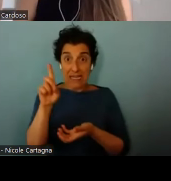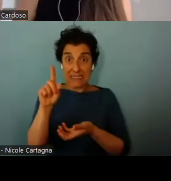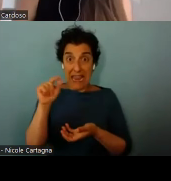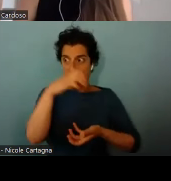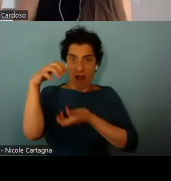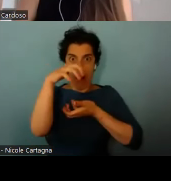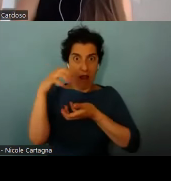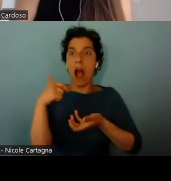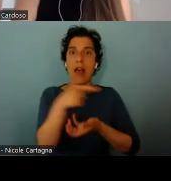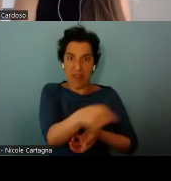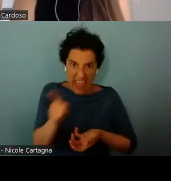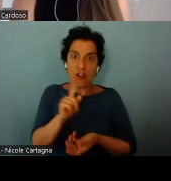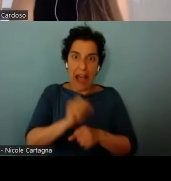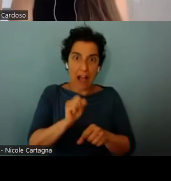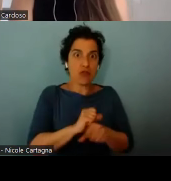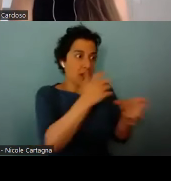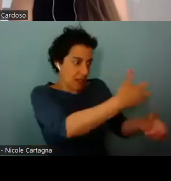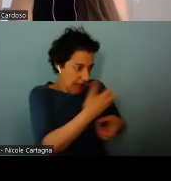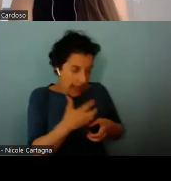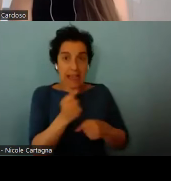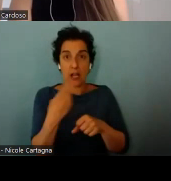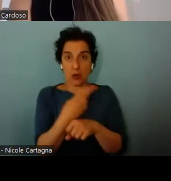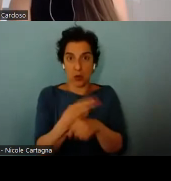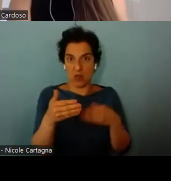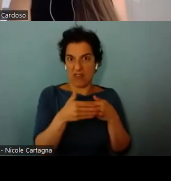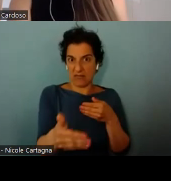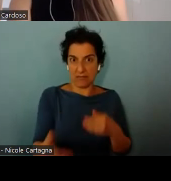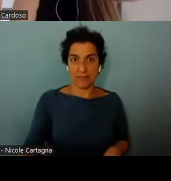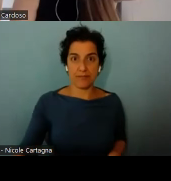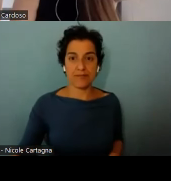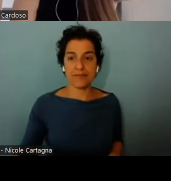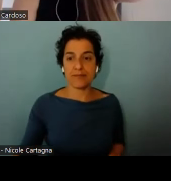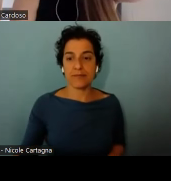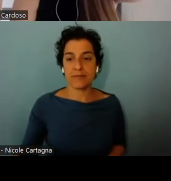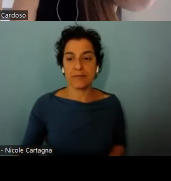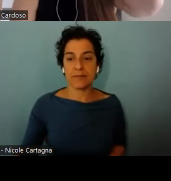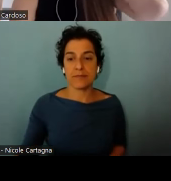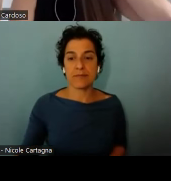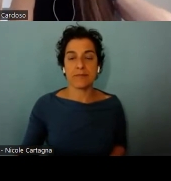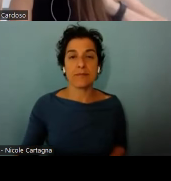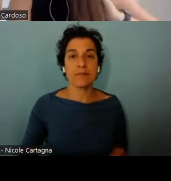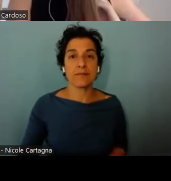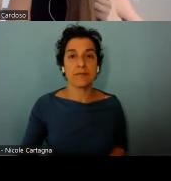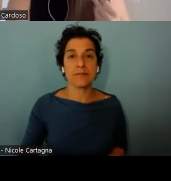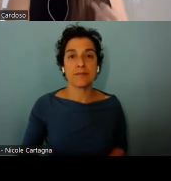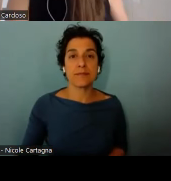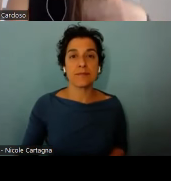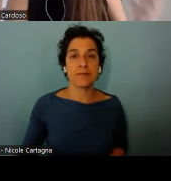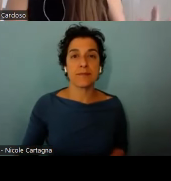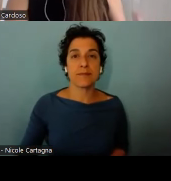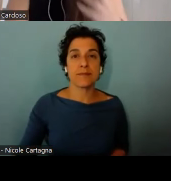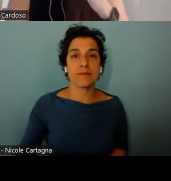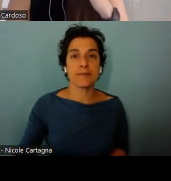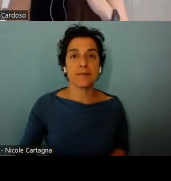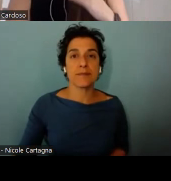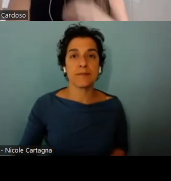take action with the data that we had. We also, if you've seen any of our presentations or have been